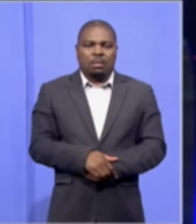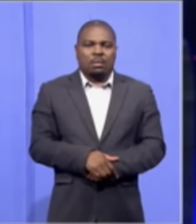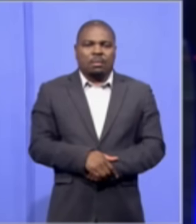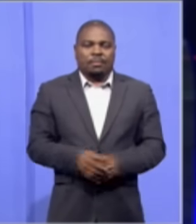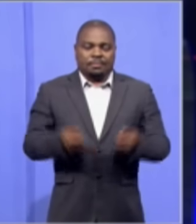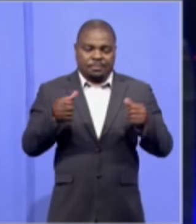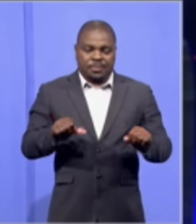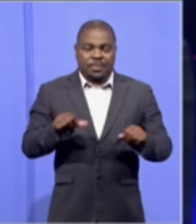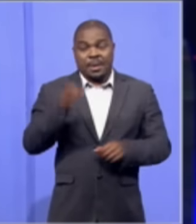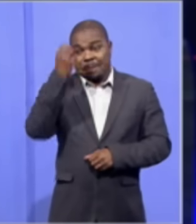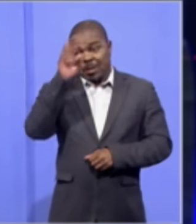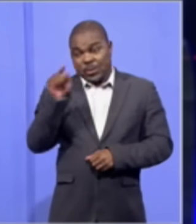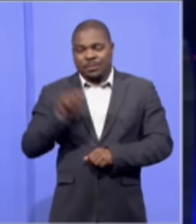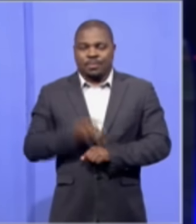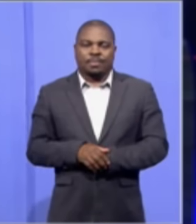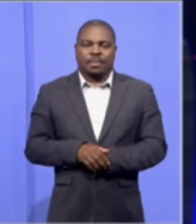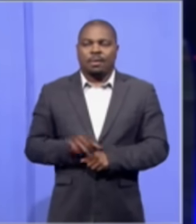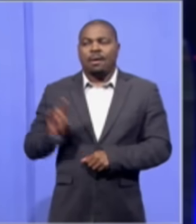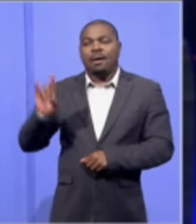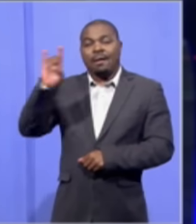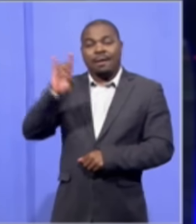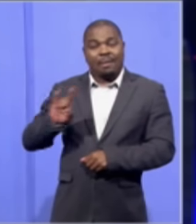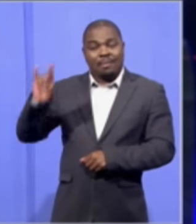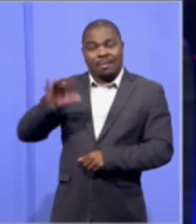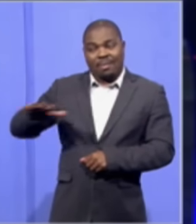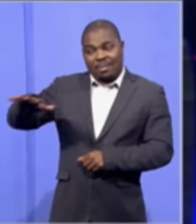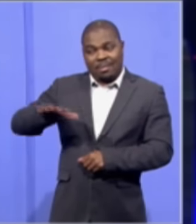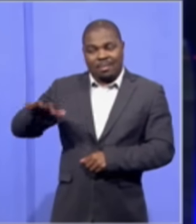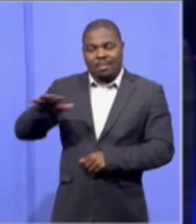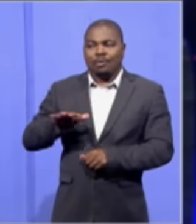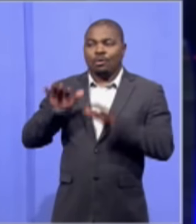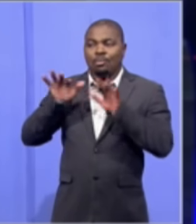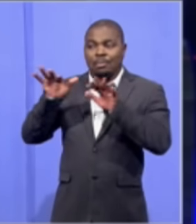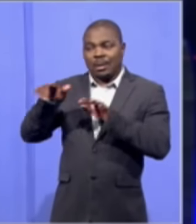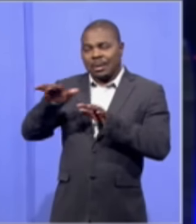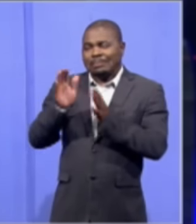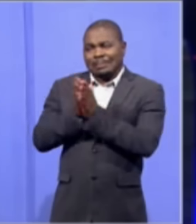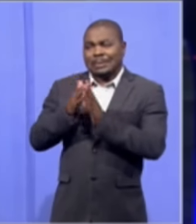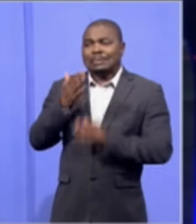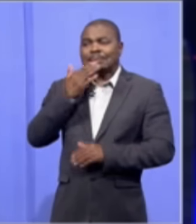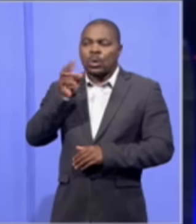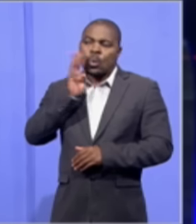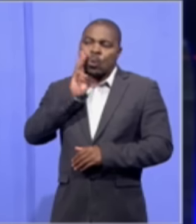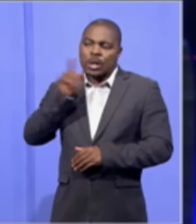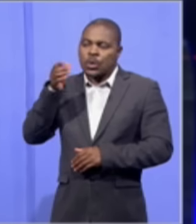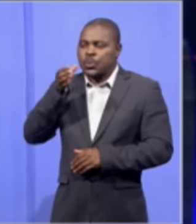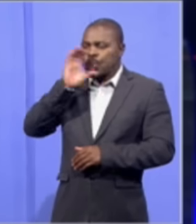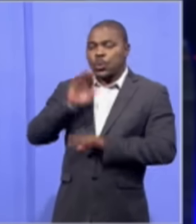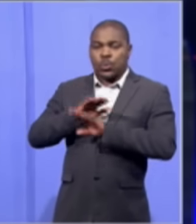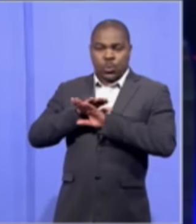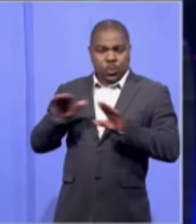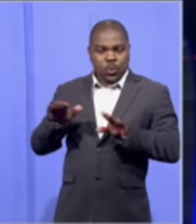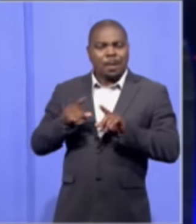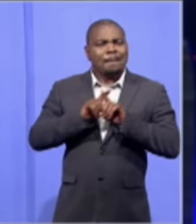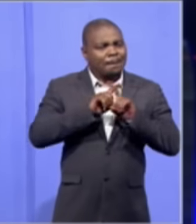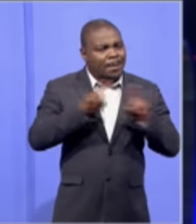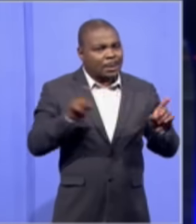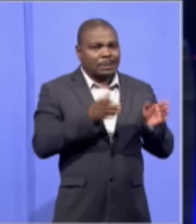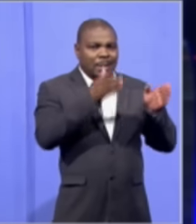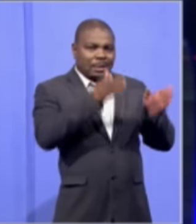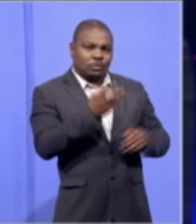Muihar fetela Pretoria re fumana hore ba ai ba Hammanskraal ba lemoso hore ba senwe metsi a tswang dipompong tsa bona le hoja mohato wa bobedi